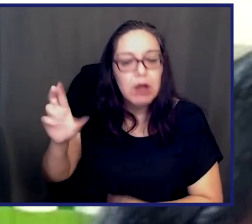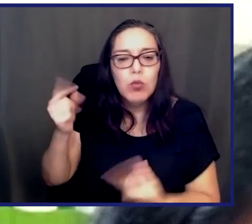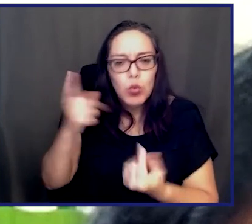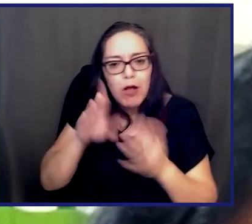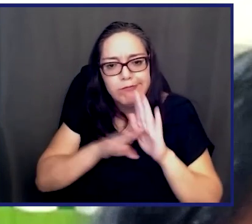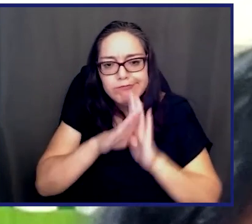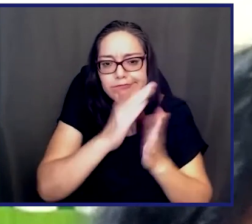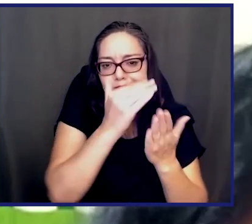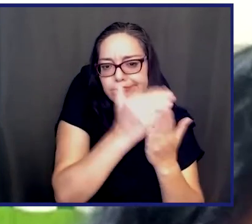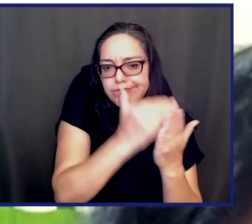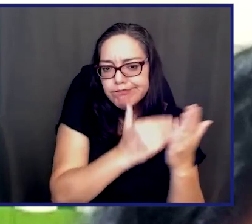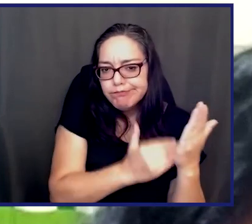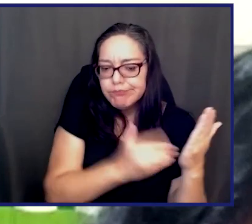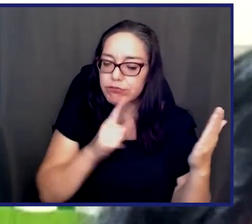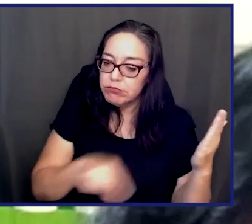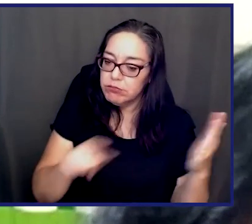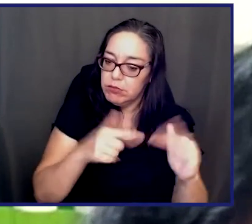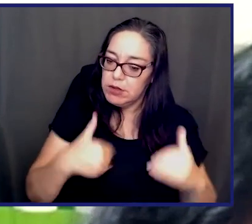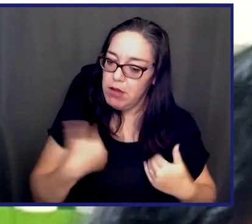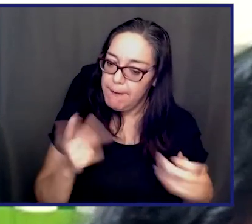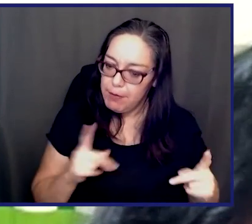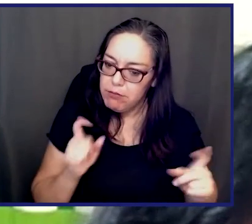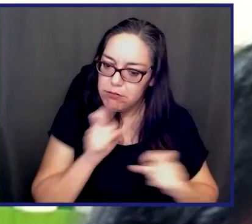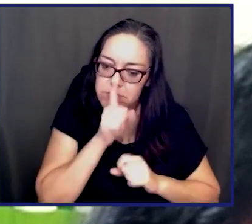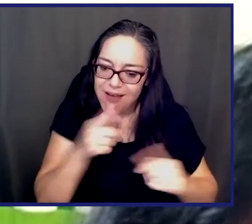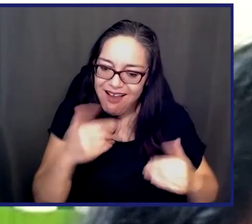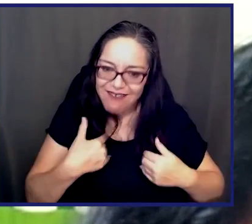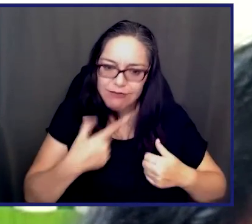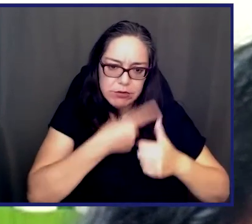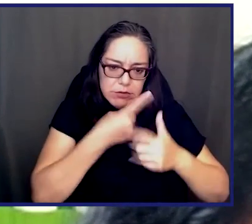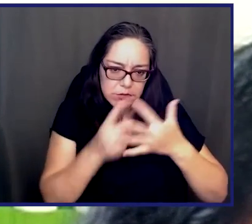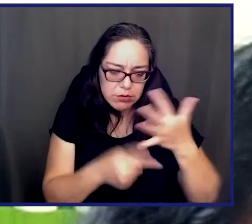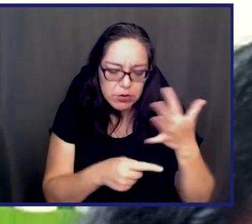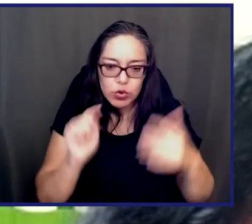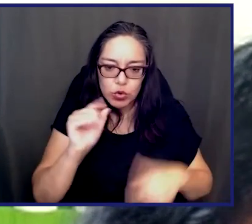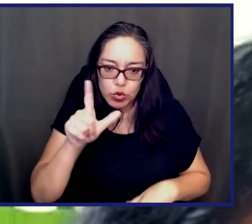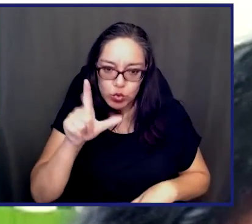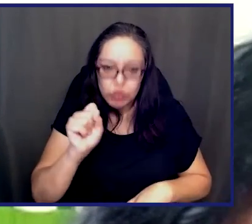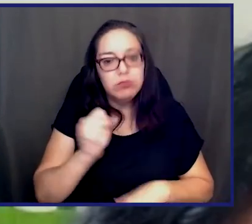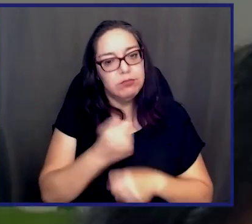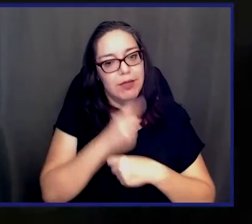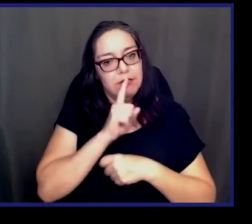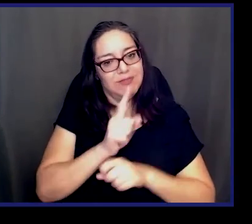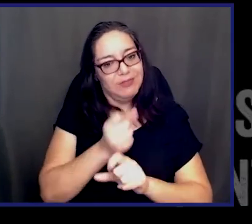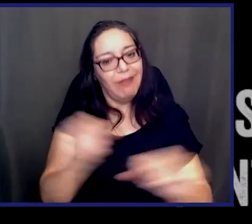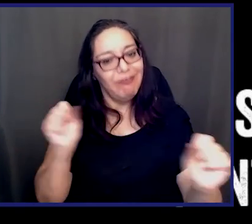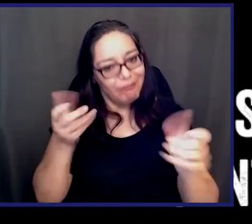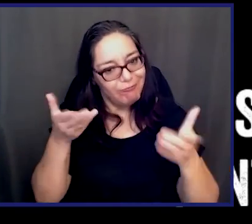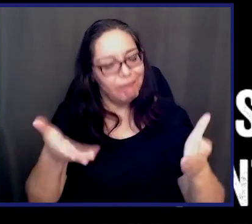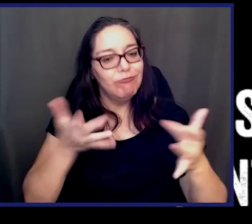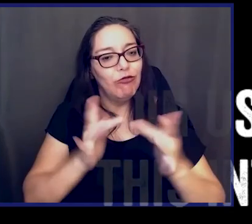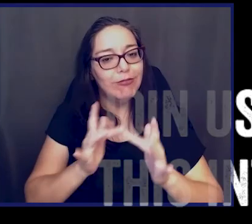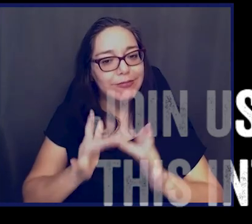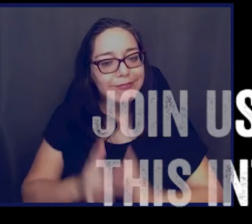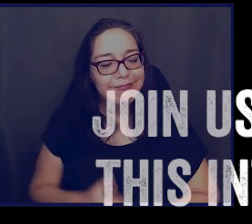people have the right tools to make themselves safe in online spaces.